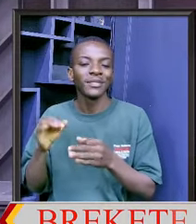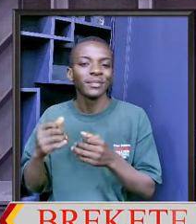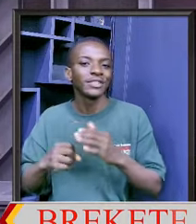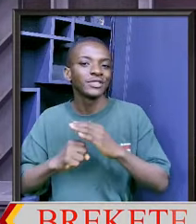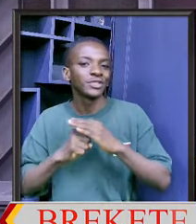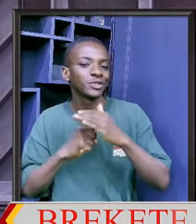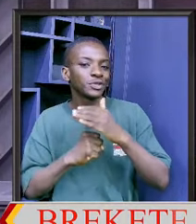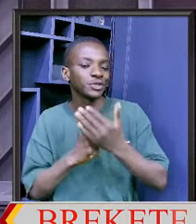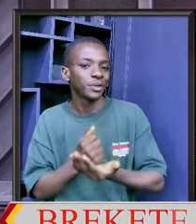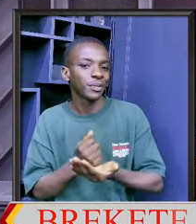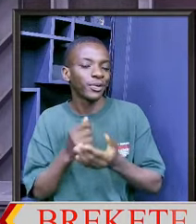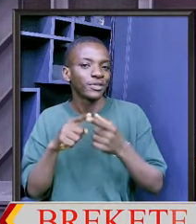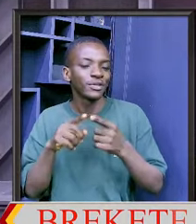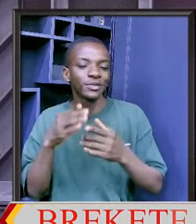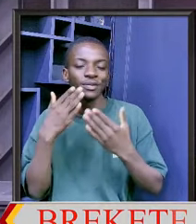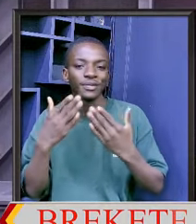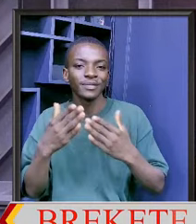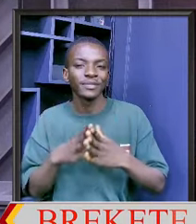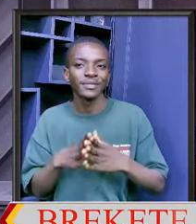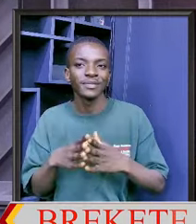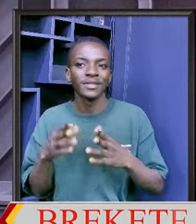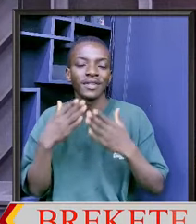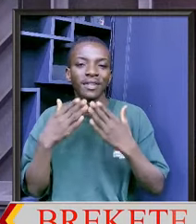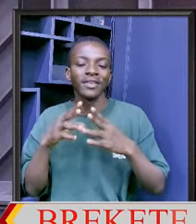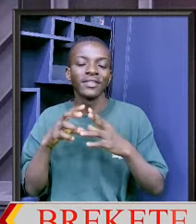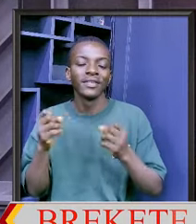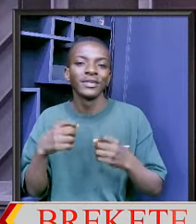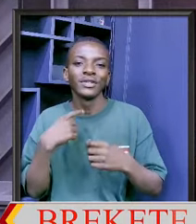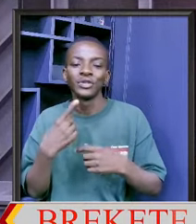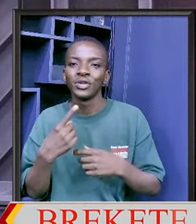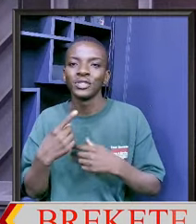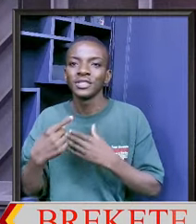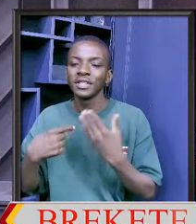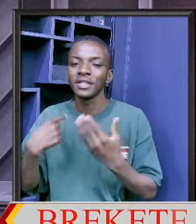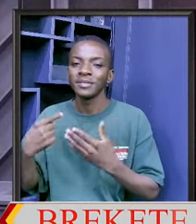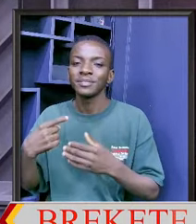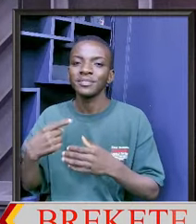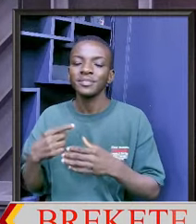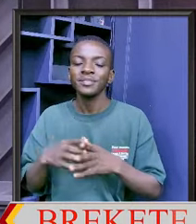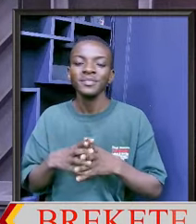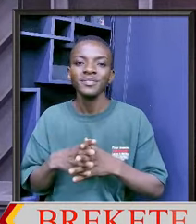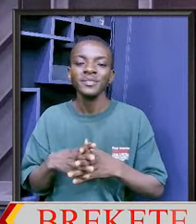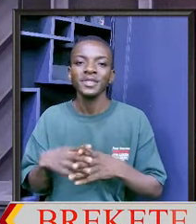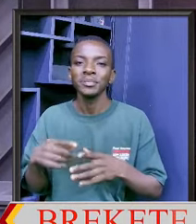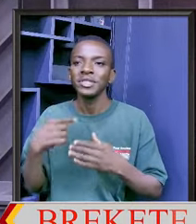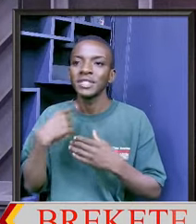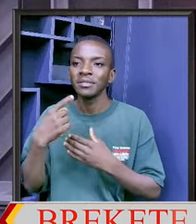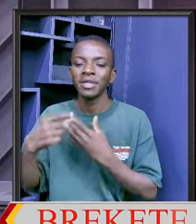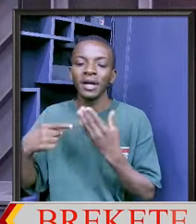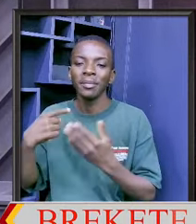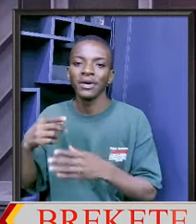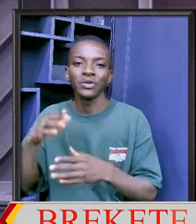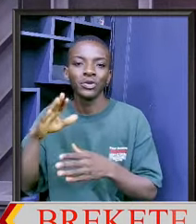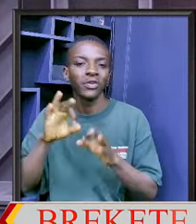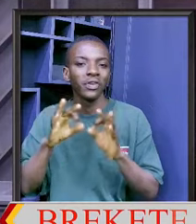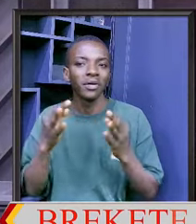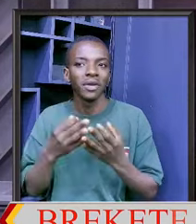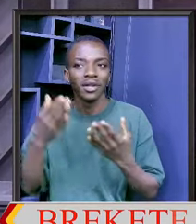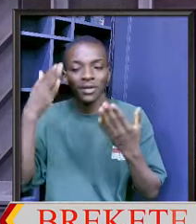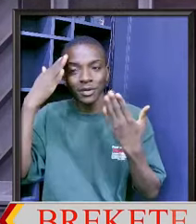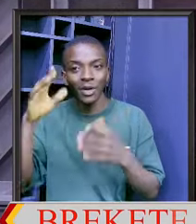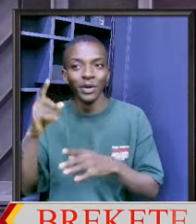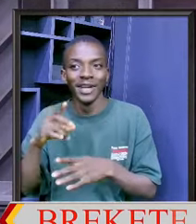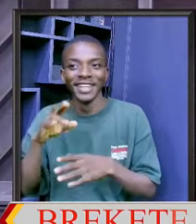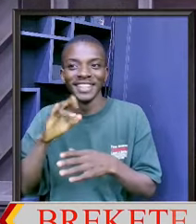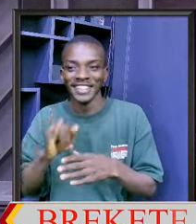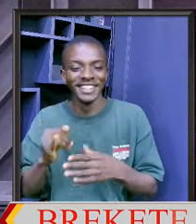my support to you. Thank you very much. You are not telling me about. Bless you for us. Amen. You are not telling me about your father where you don't know